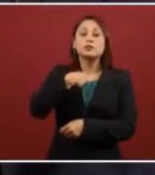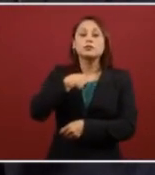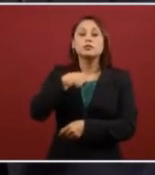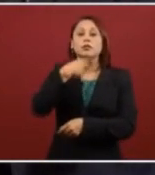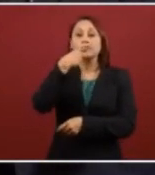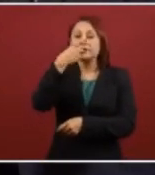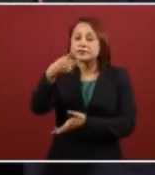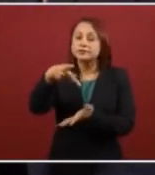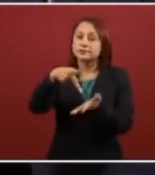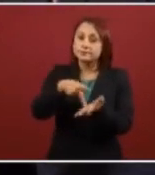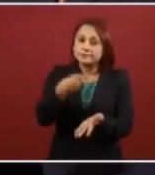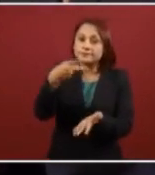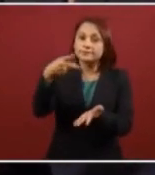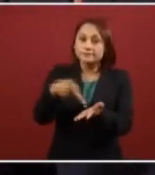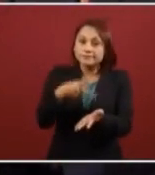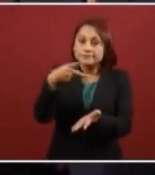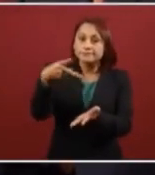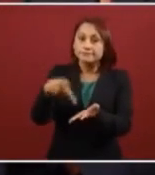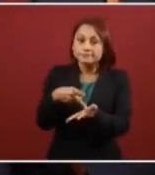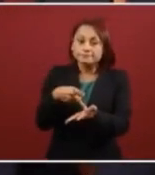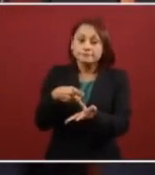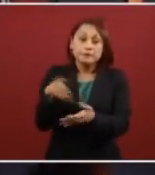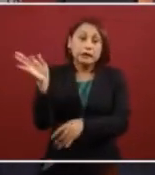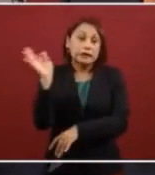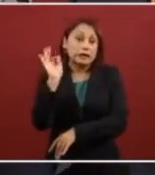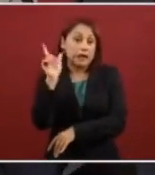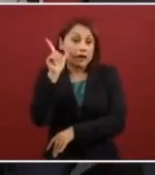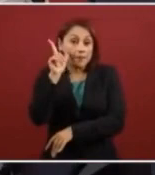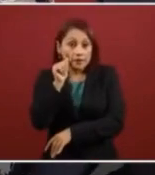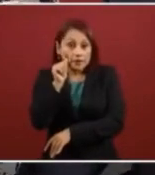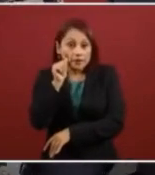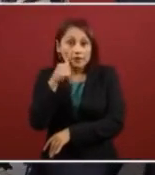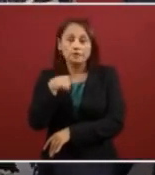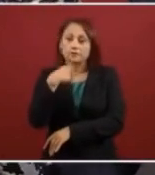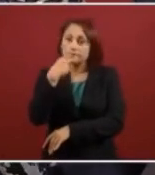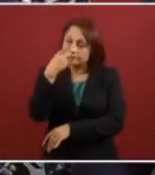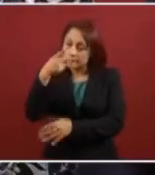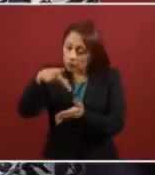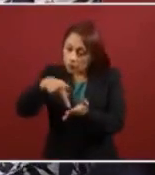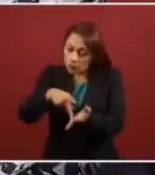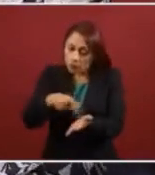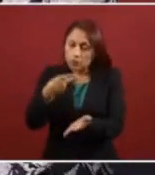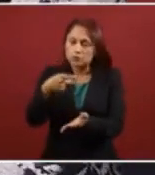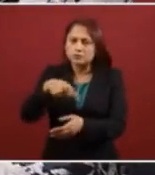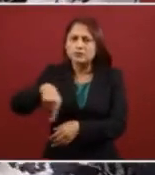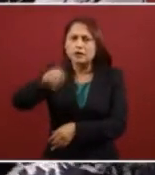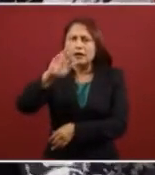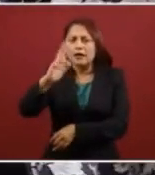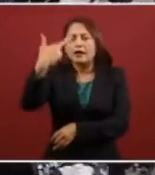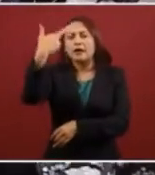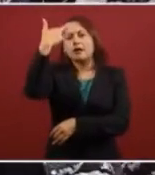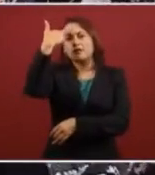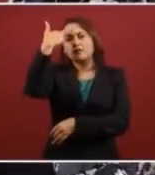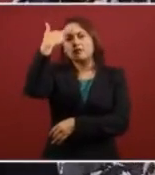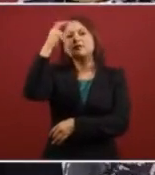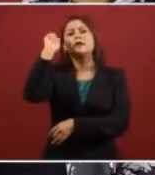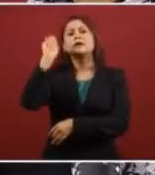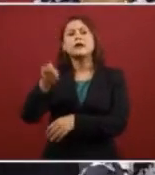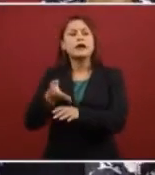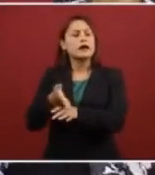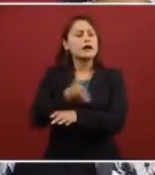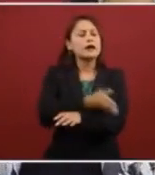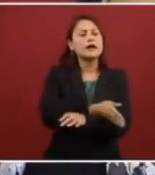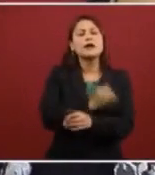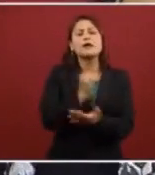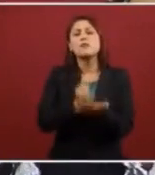time to time. Si mañana, maybe tomorrow. Recordamos. We will remember. ¿Cuánto se condonaba de impuestos? How much